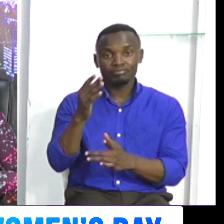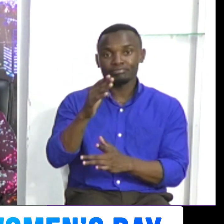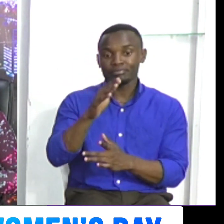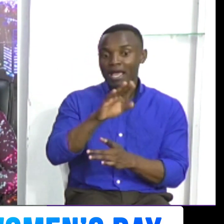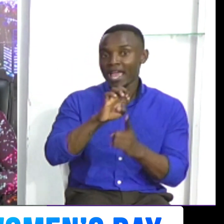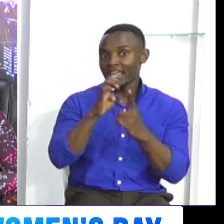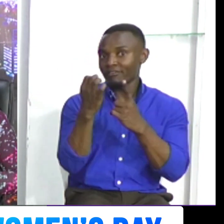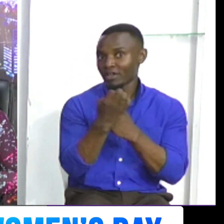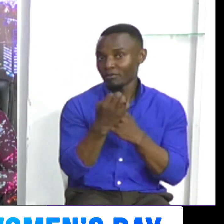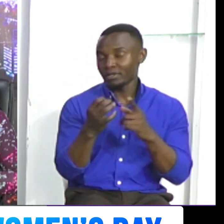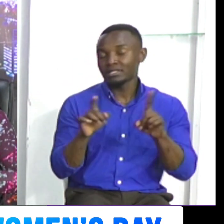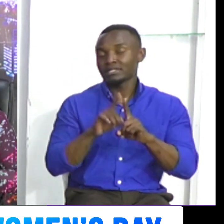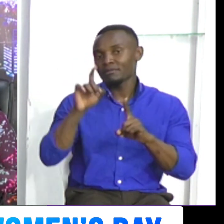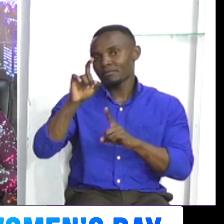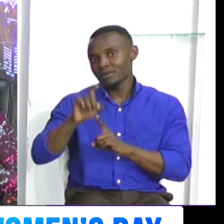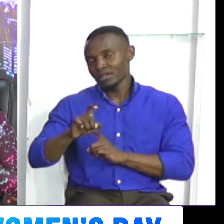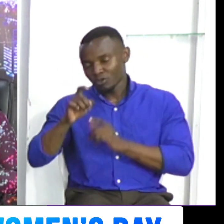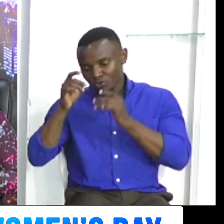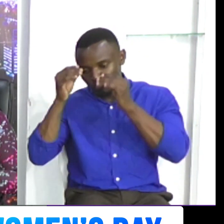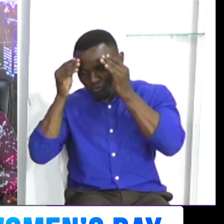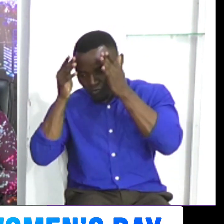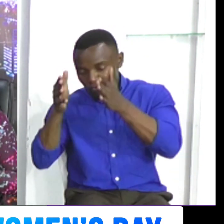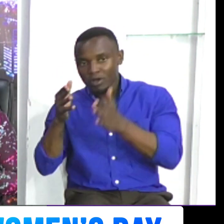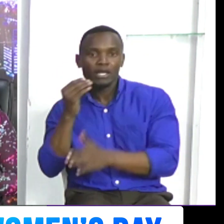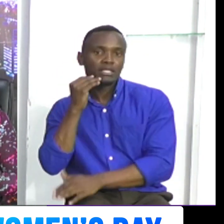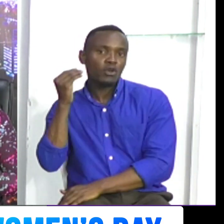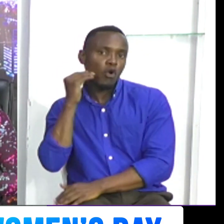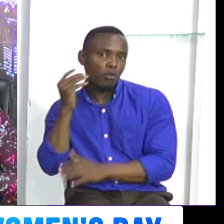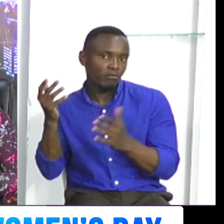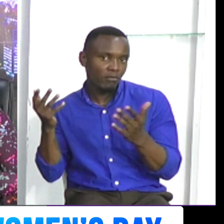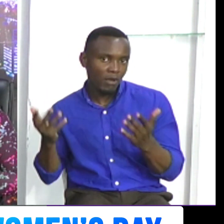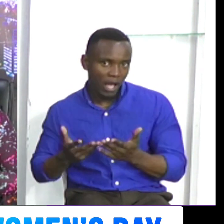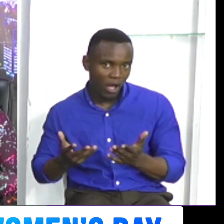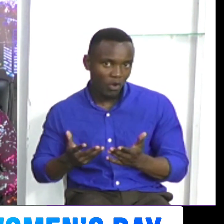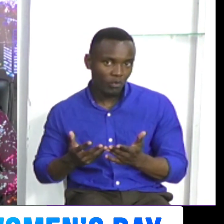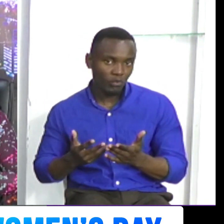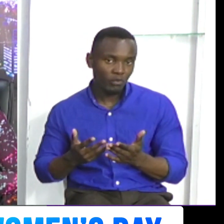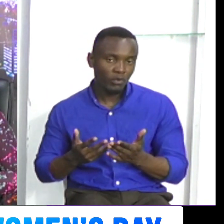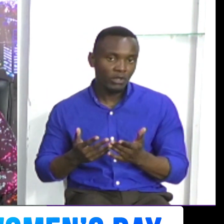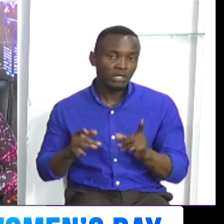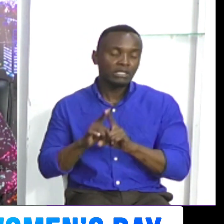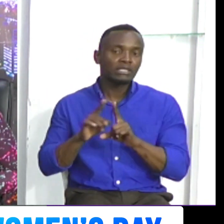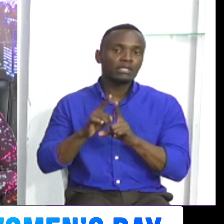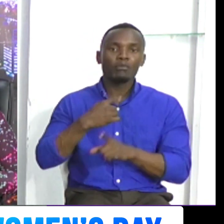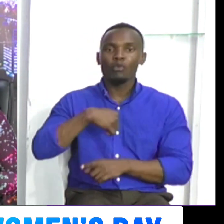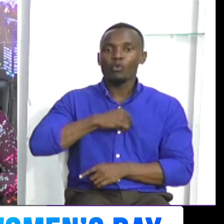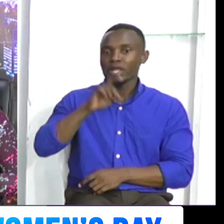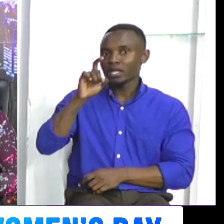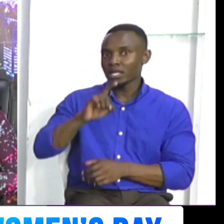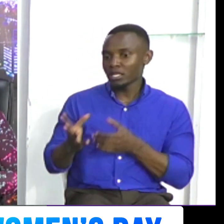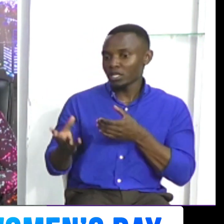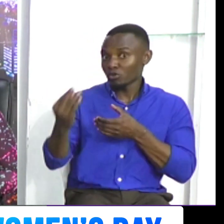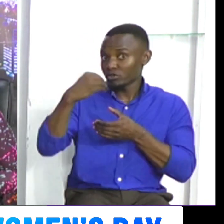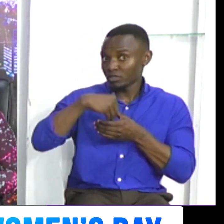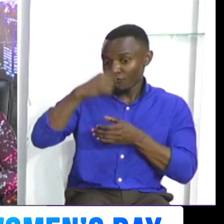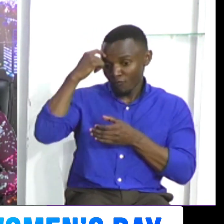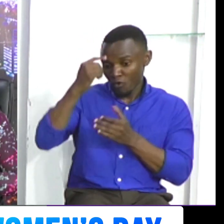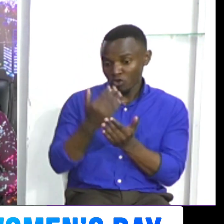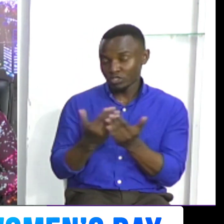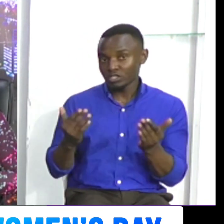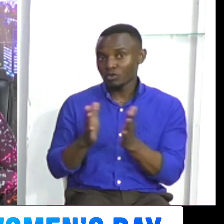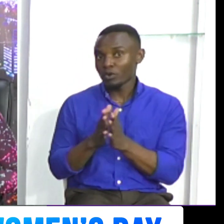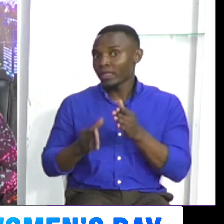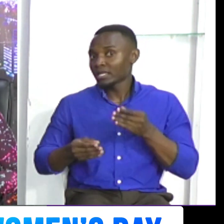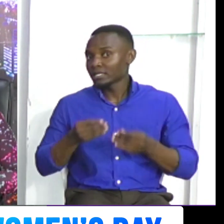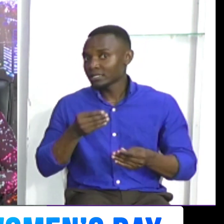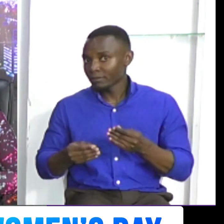Nyumba Kumi initiative that inculcates good morals and promotes inclusivity for children with disability and